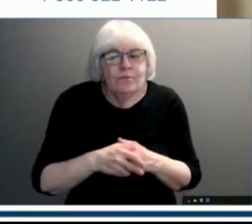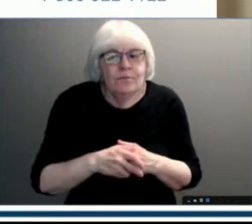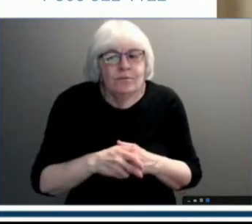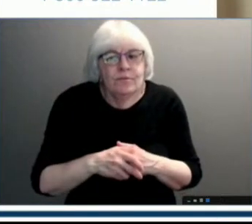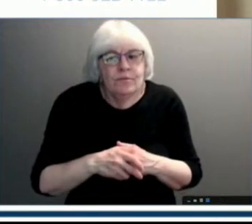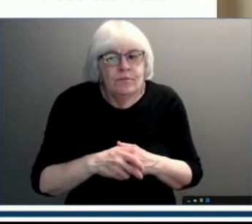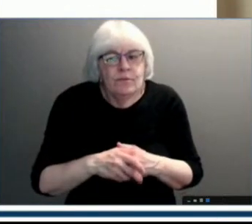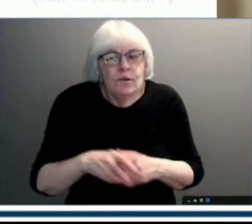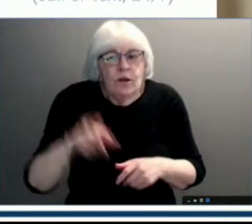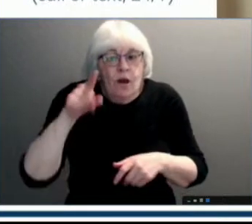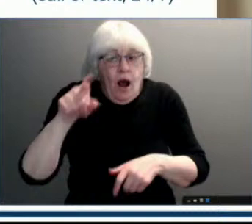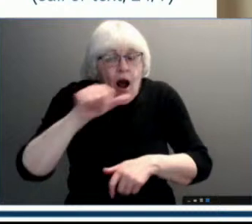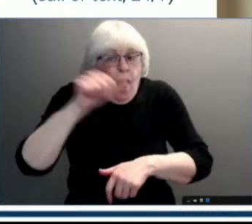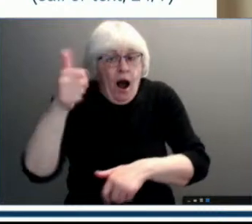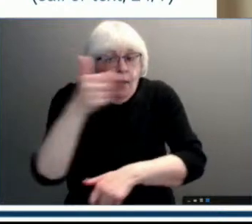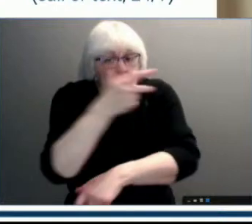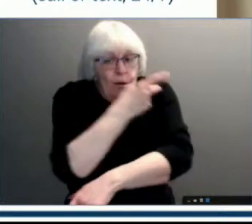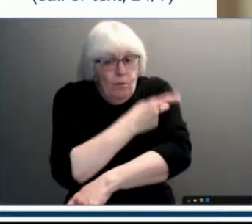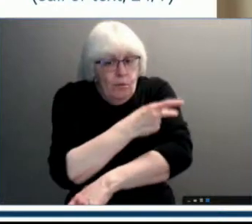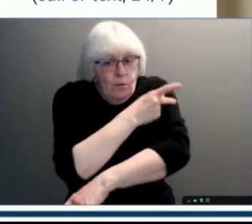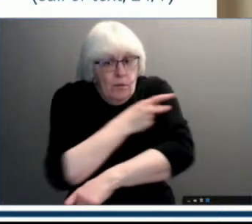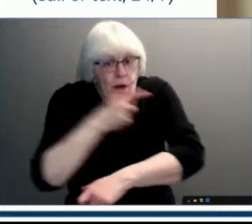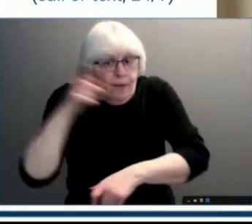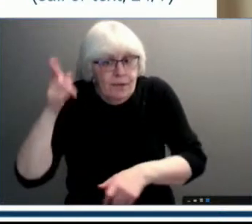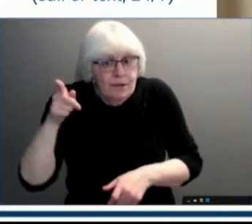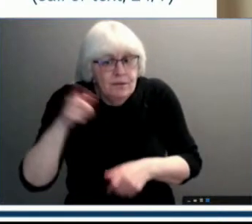workers that if they test positive, they can go to work?